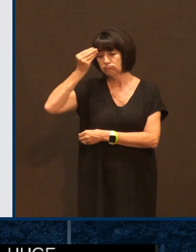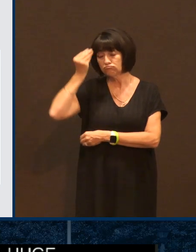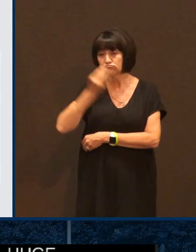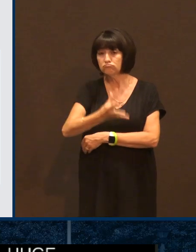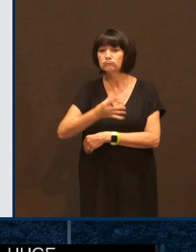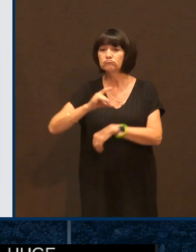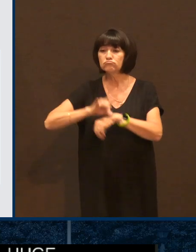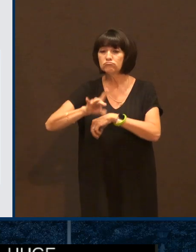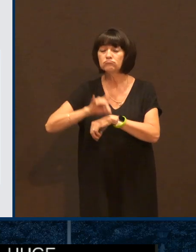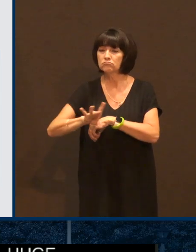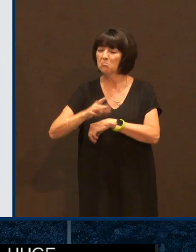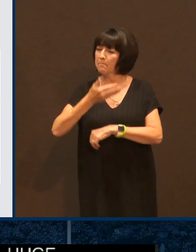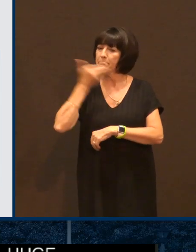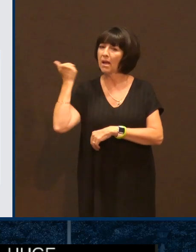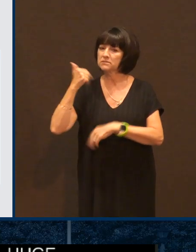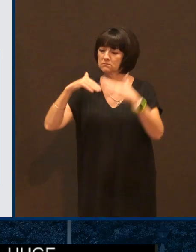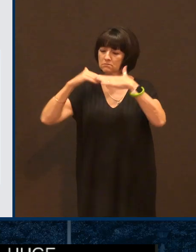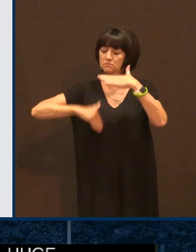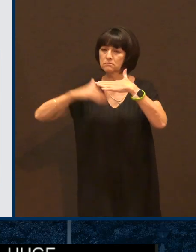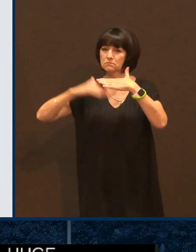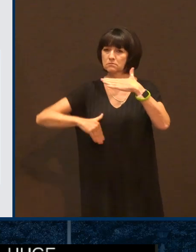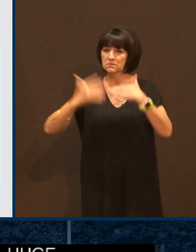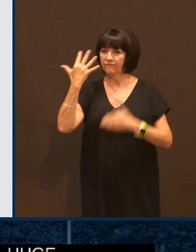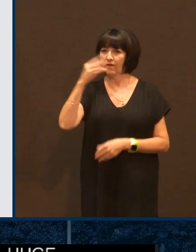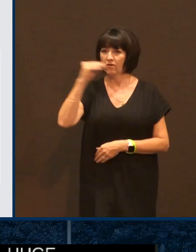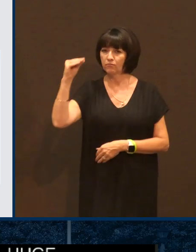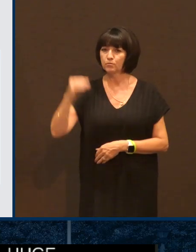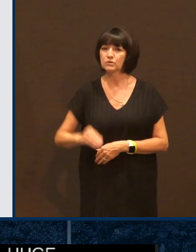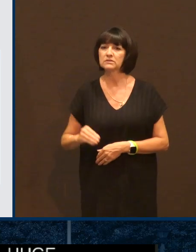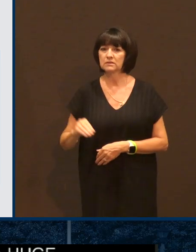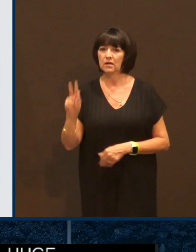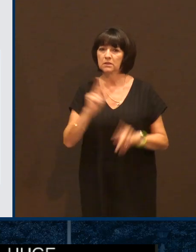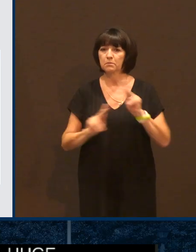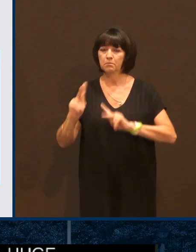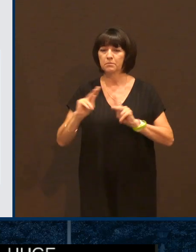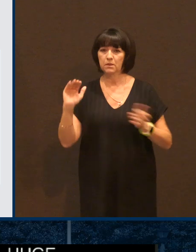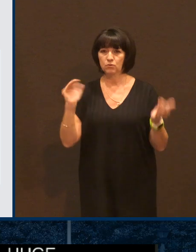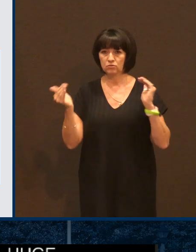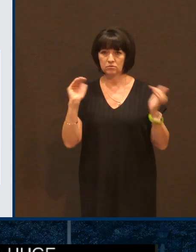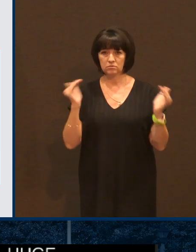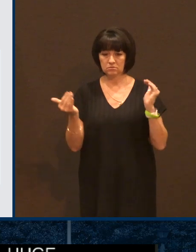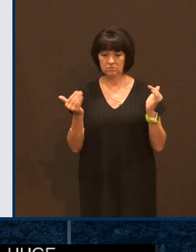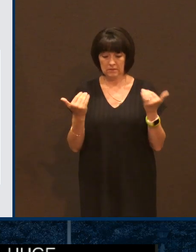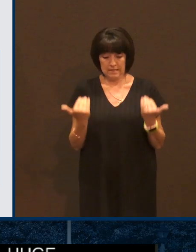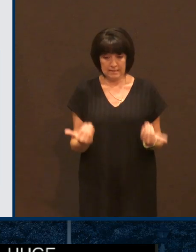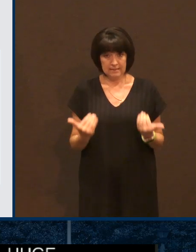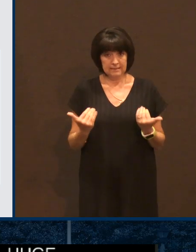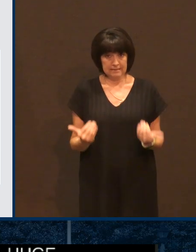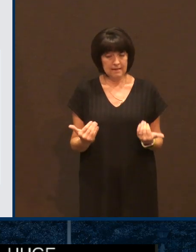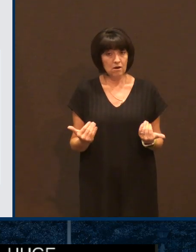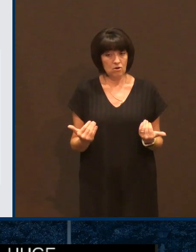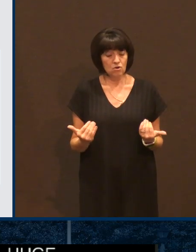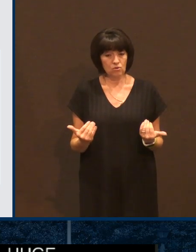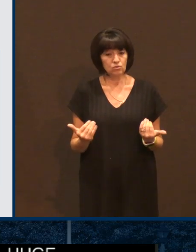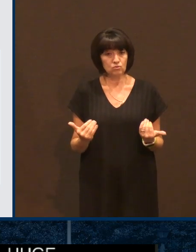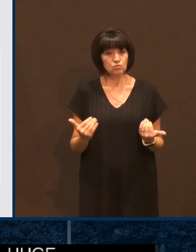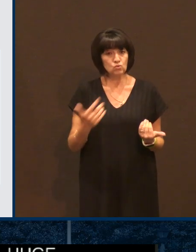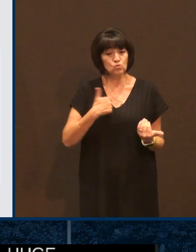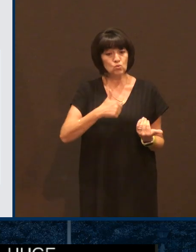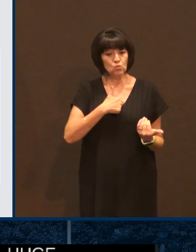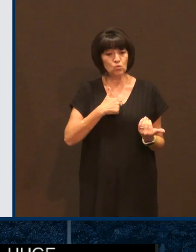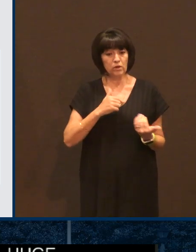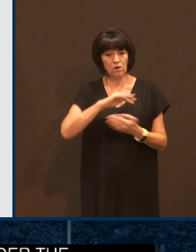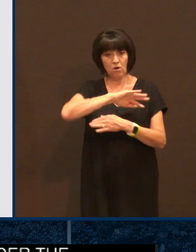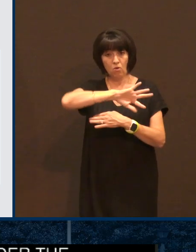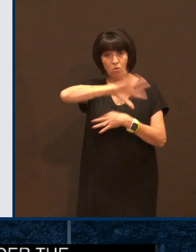that's going to be our target. We're under that statewide, not quite there in the